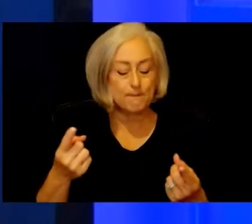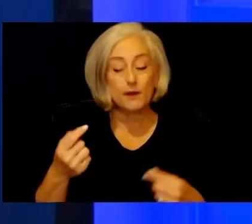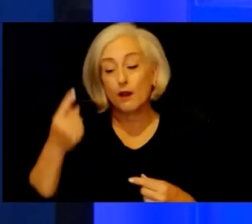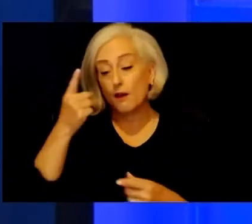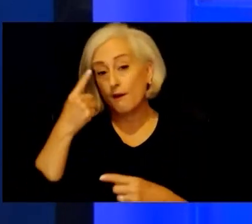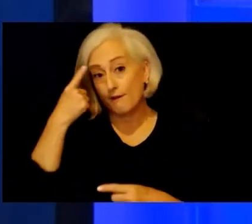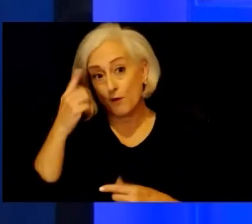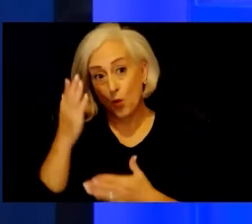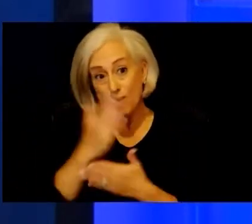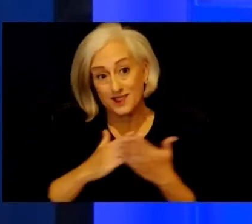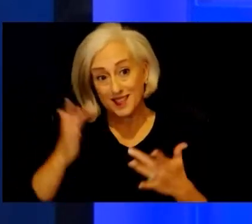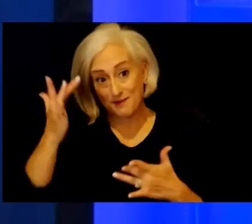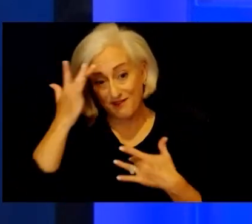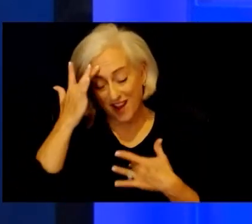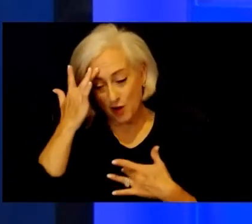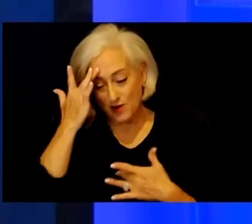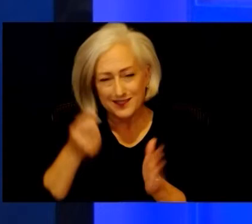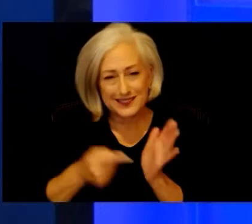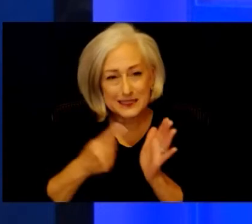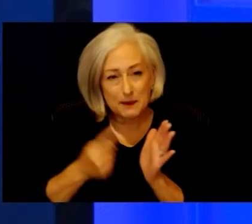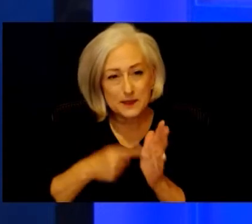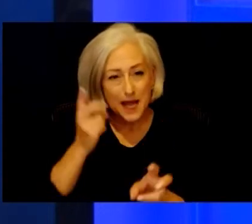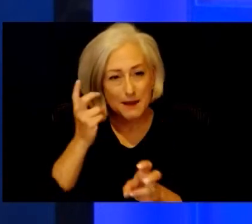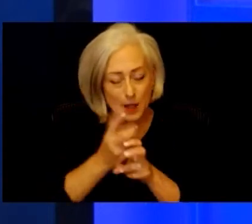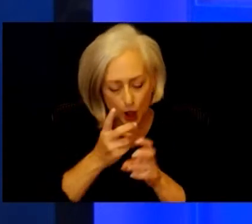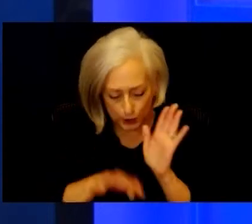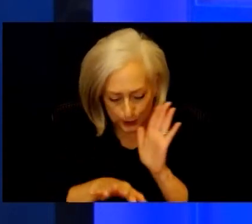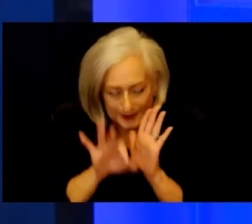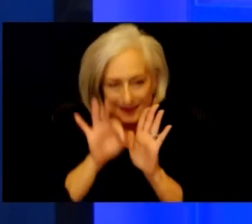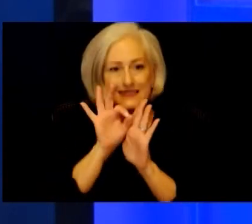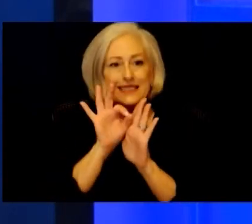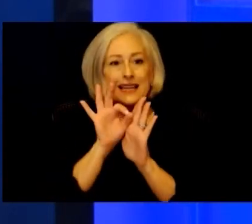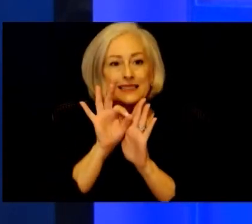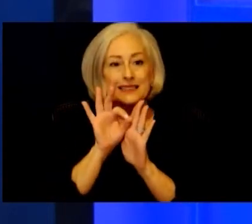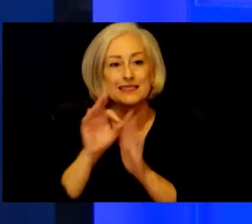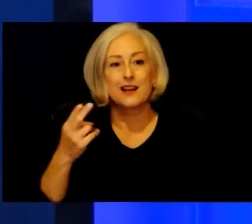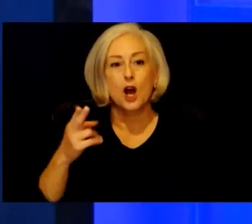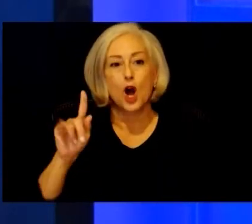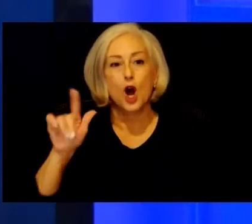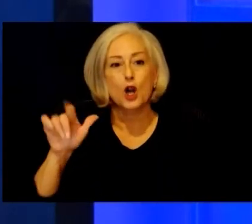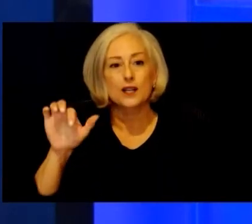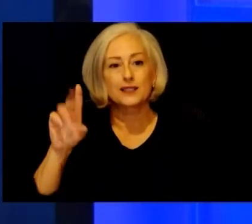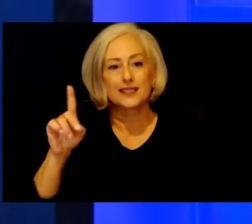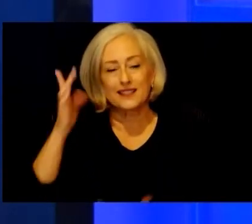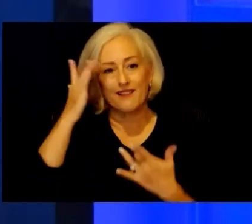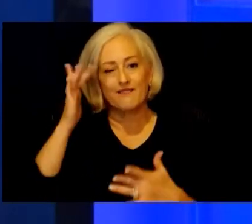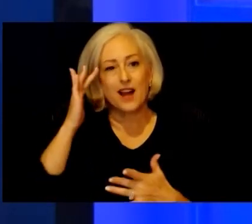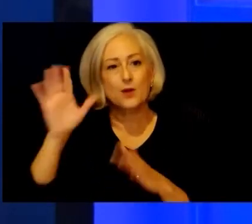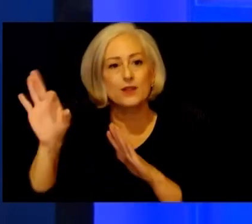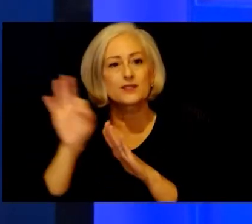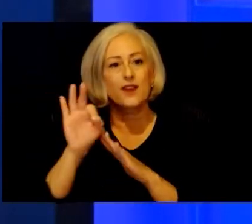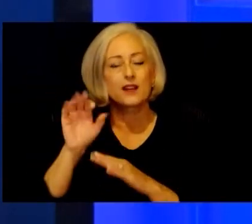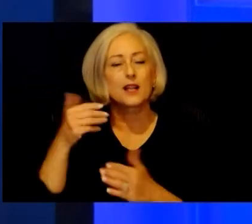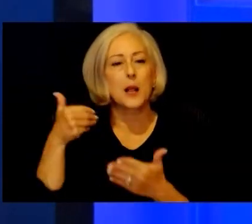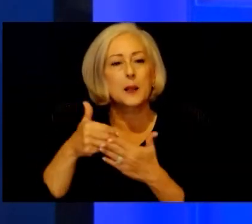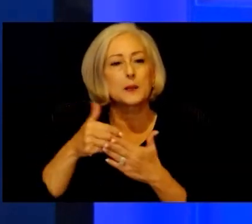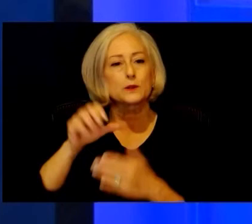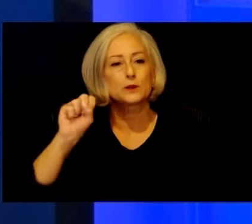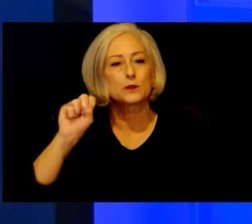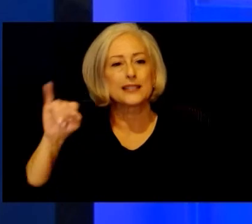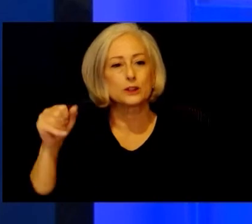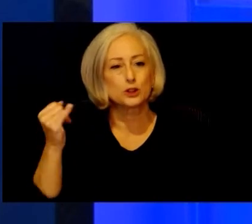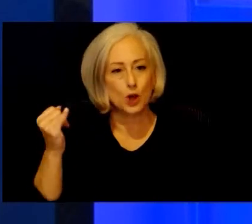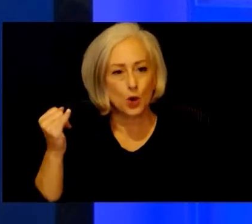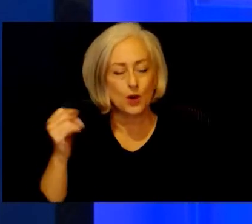detect. Again, Heartland virus was detected here around St. Joseph, Missouri. I think Dr. Scott Folk